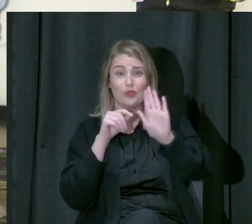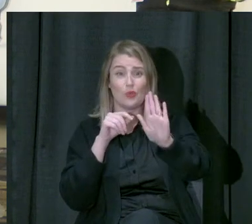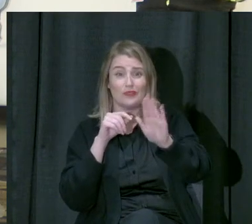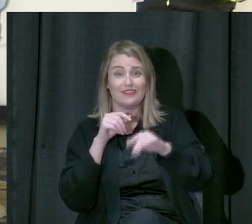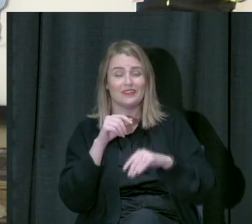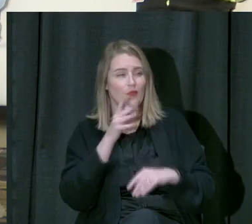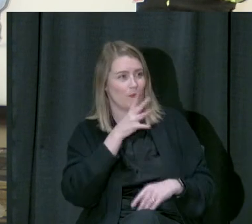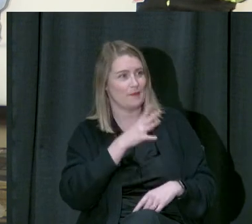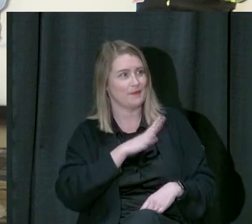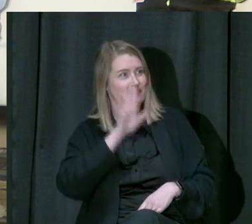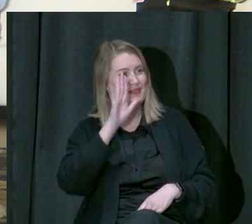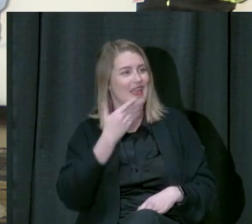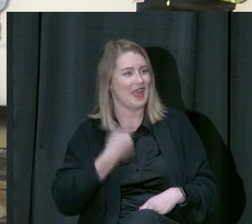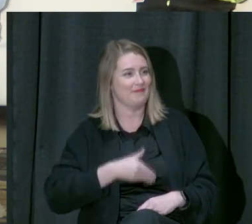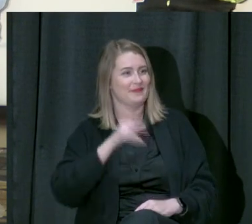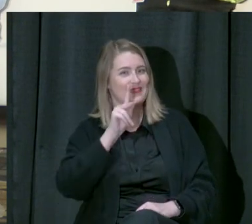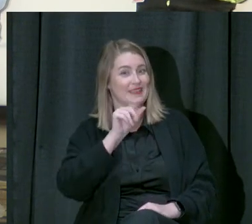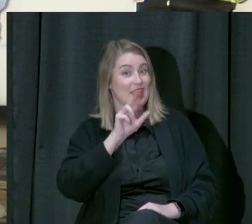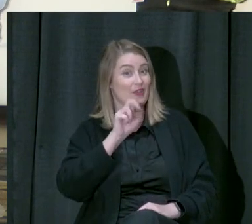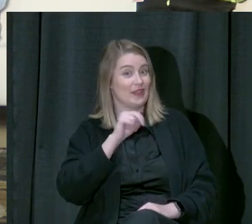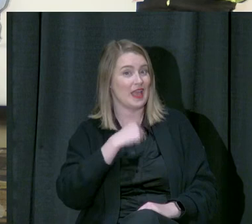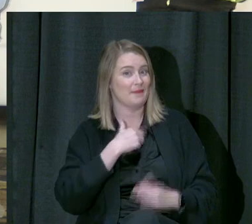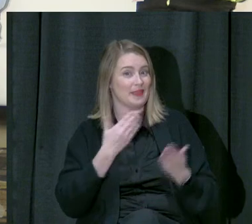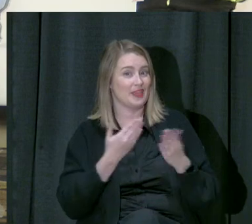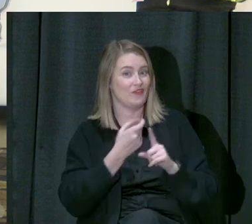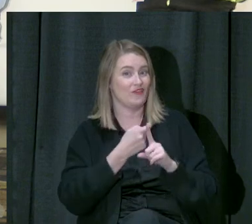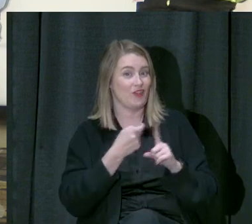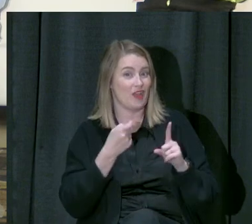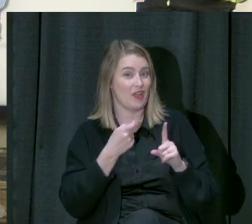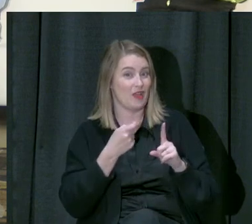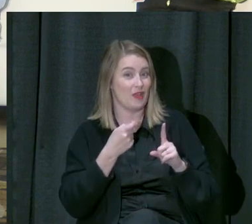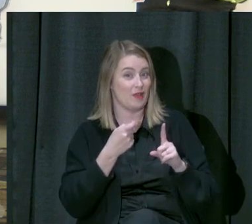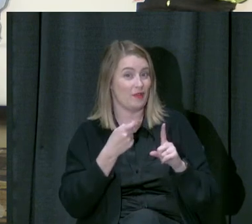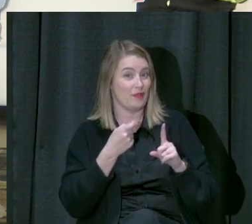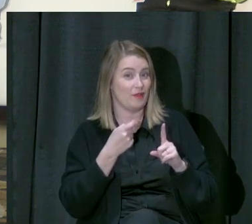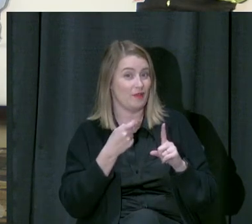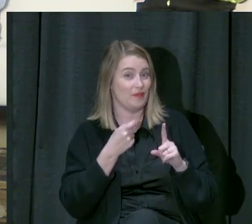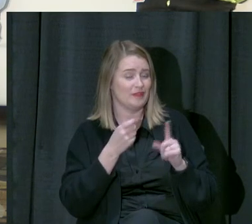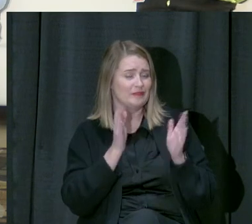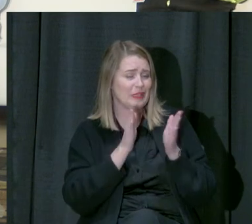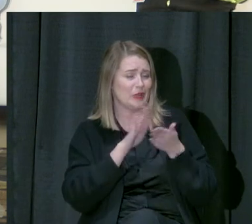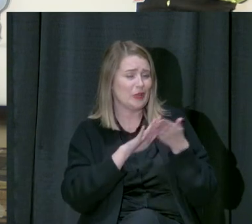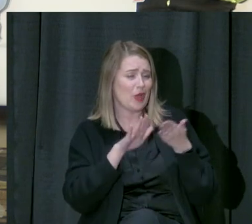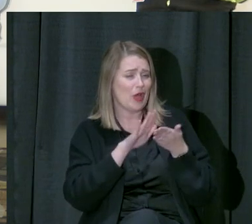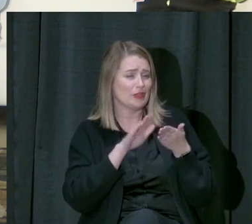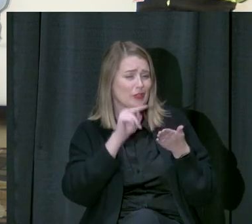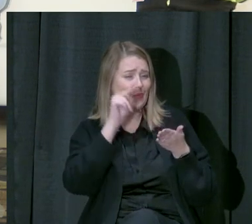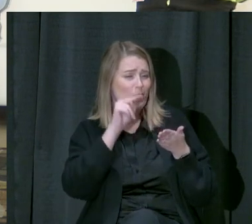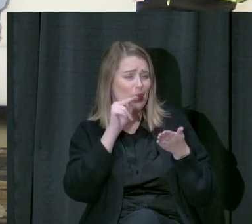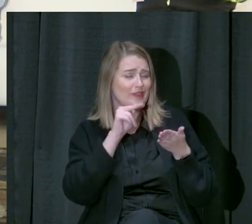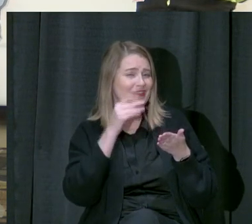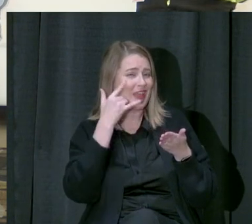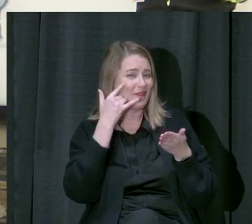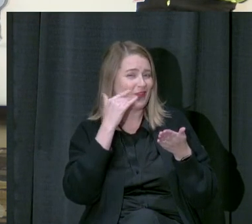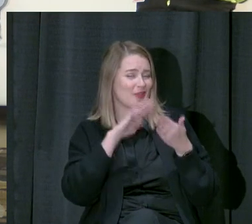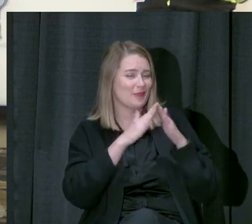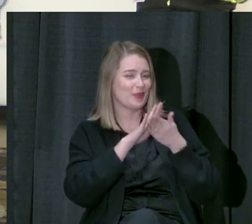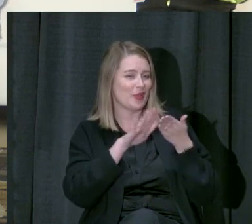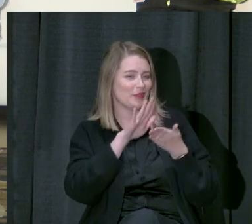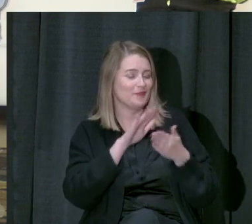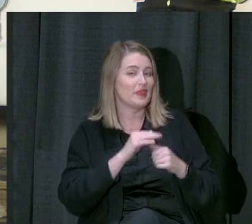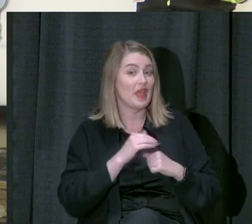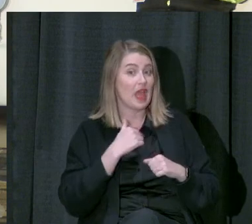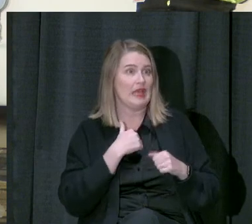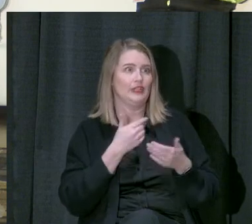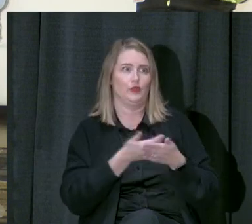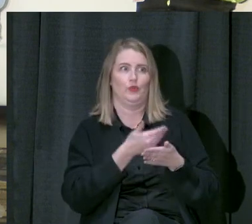Hi, my name is Karen, and I'm here from a little college up north in California, Community College, and I am new